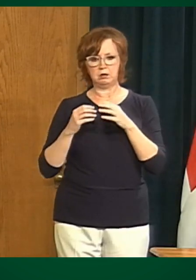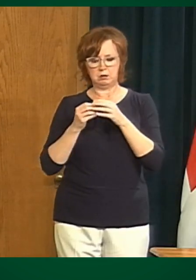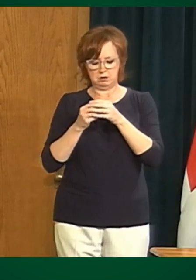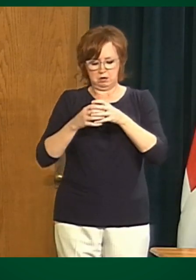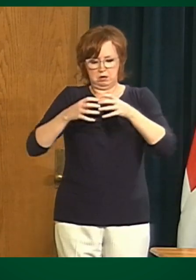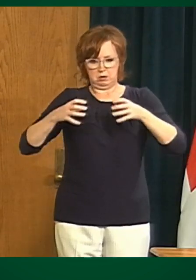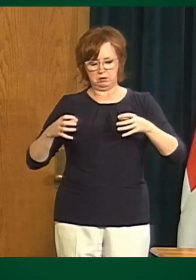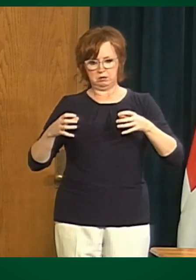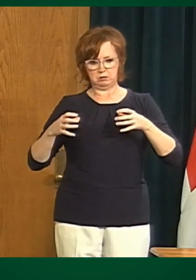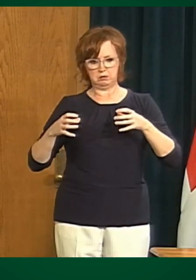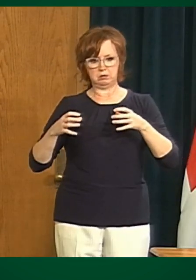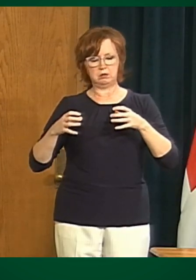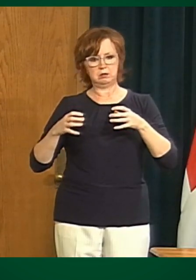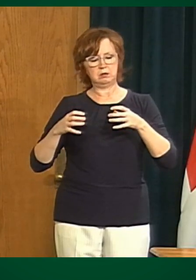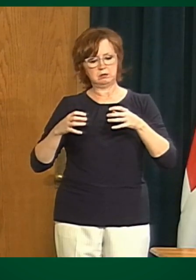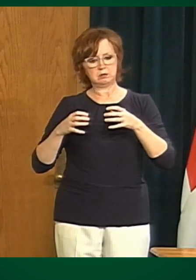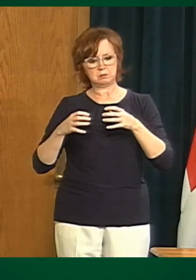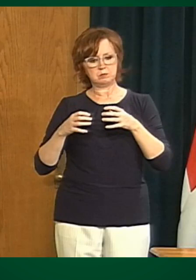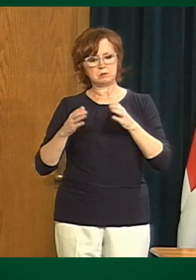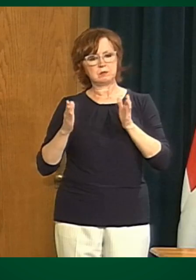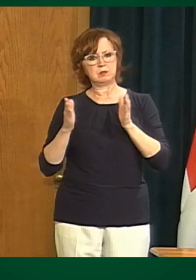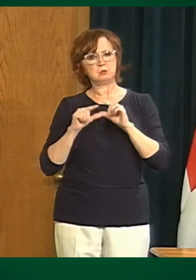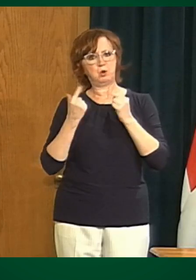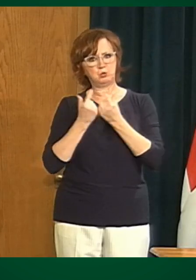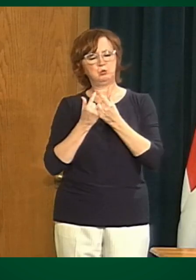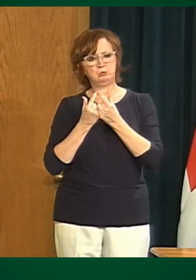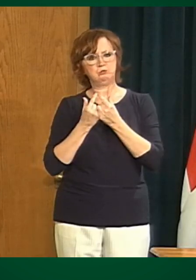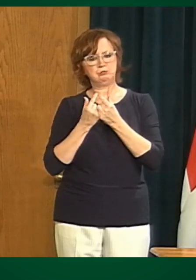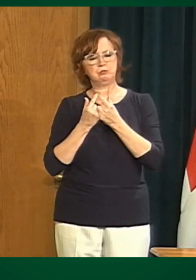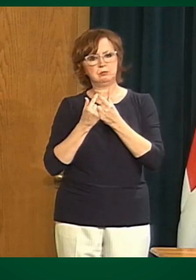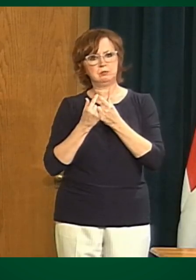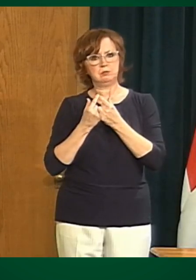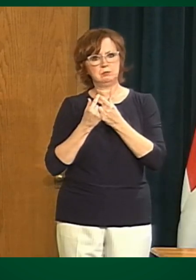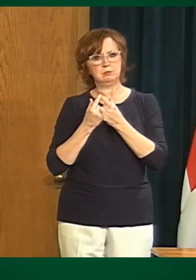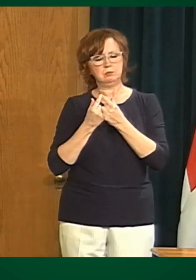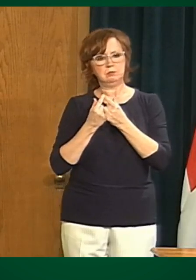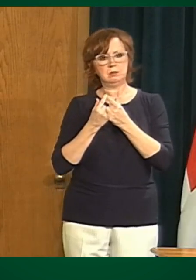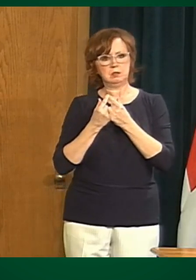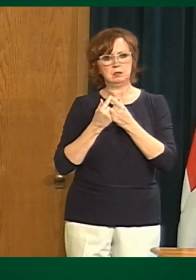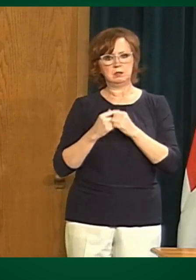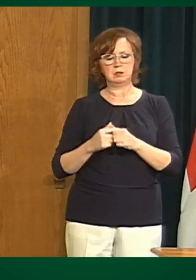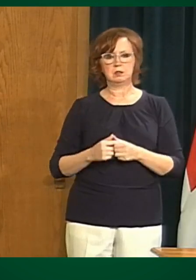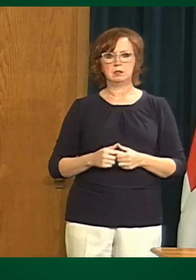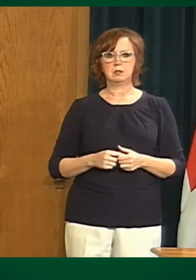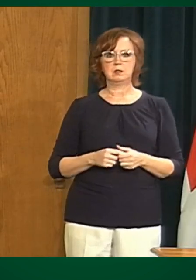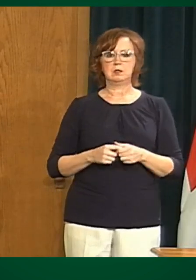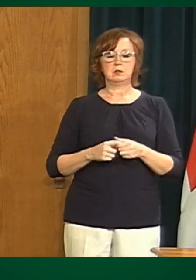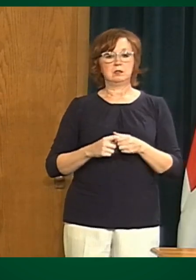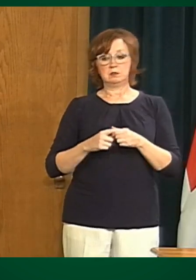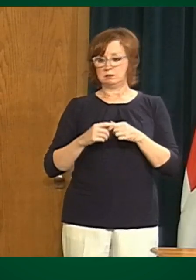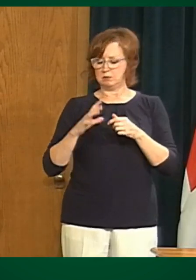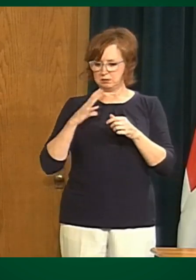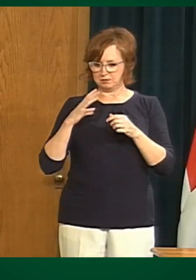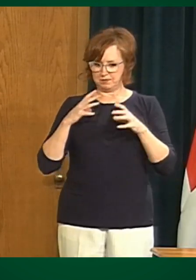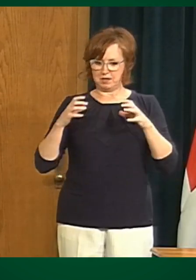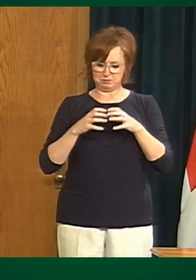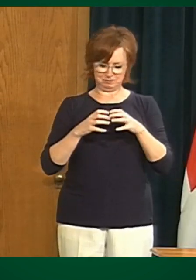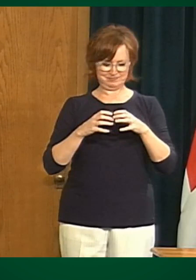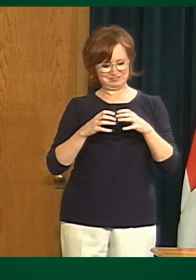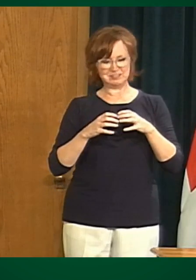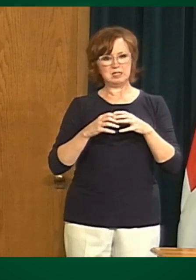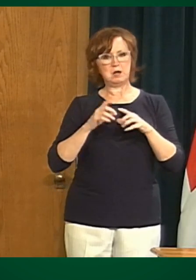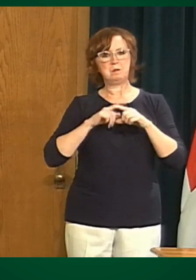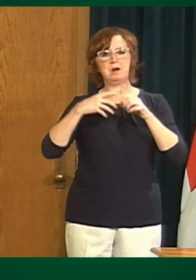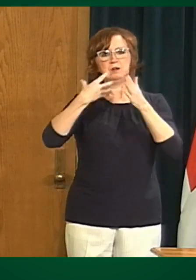in terms of a virtual household. But having said that, we still, when we go out shopping, we still have to practice our